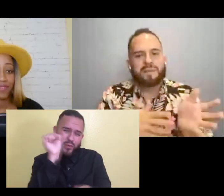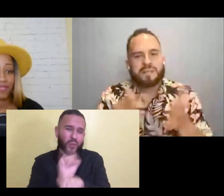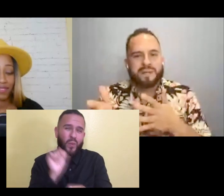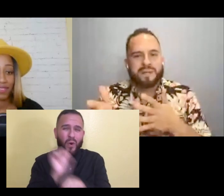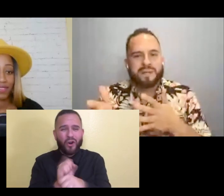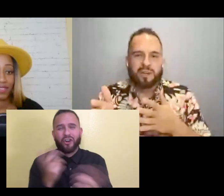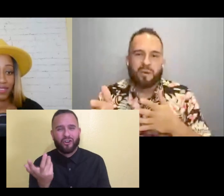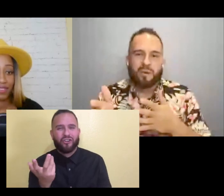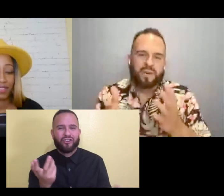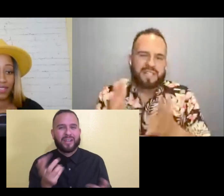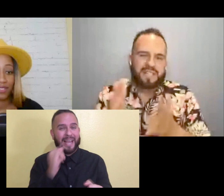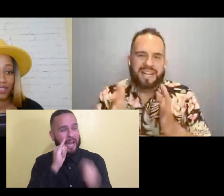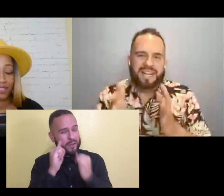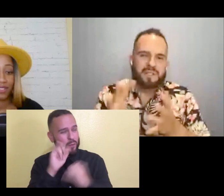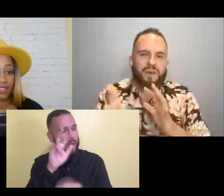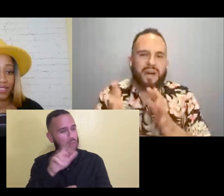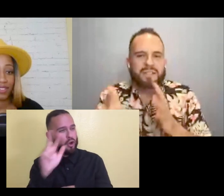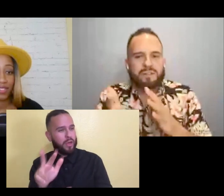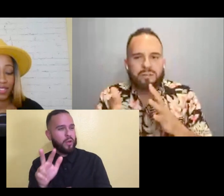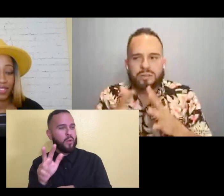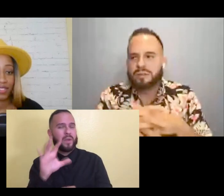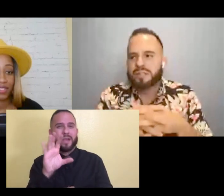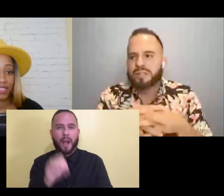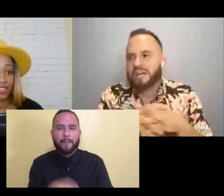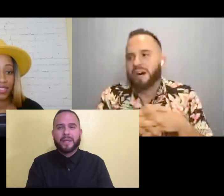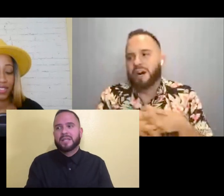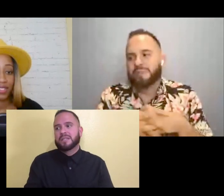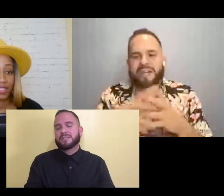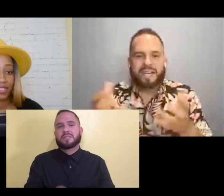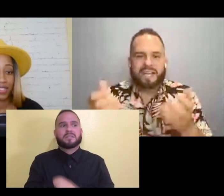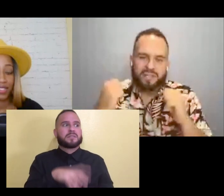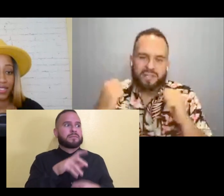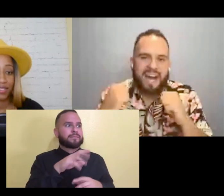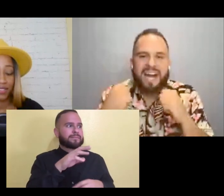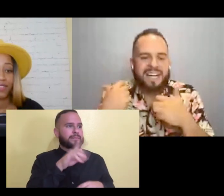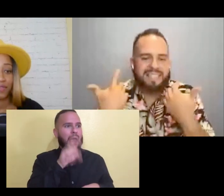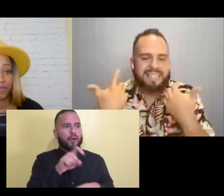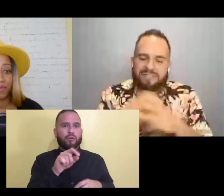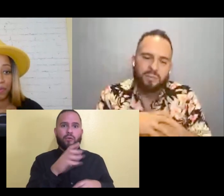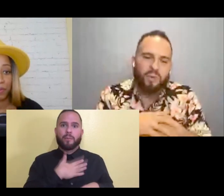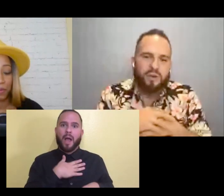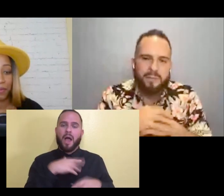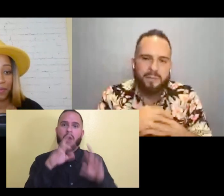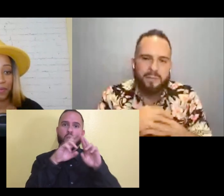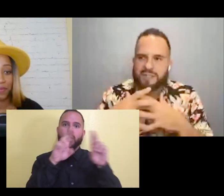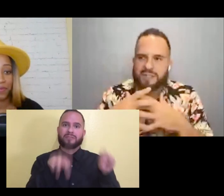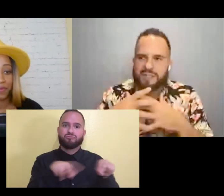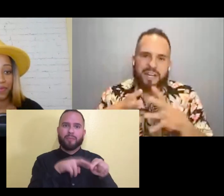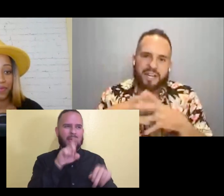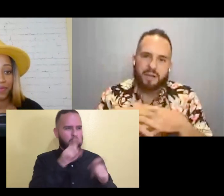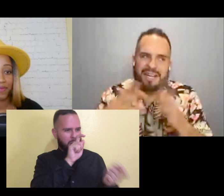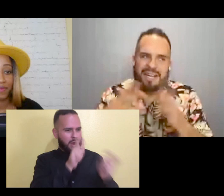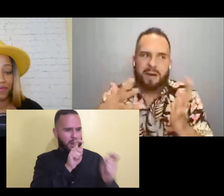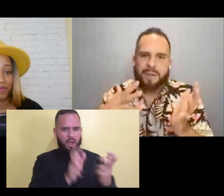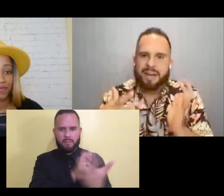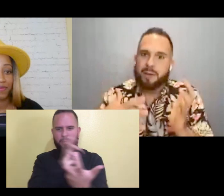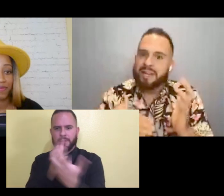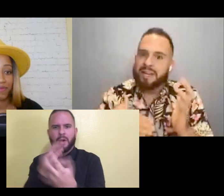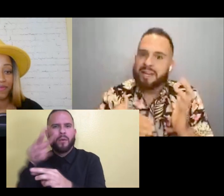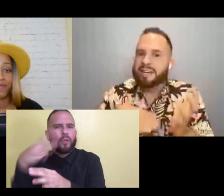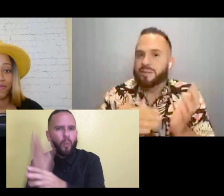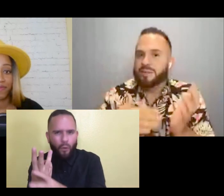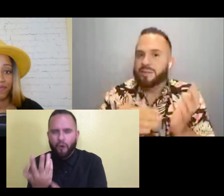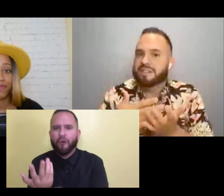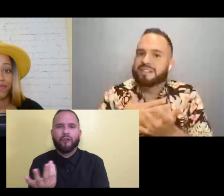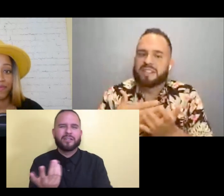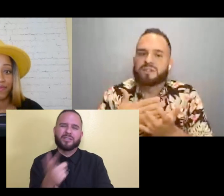adapt my resume to a world that I was still kind of new to. And again, I had to have the support of my parents, that I could be like, I might not be